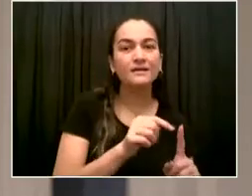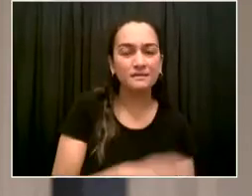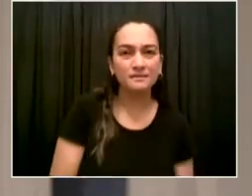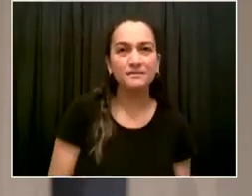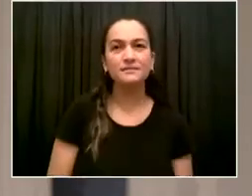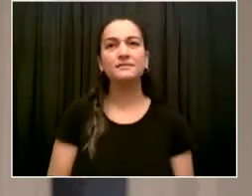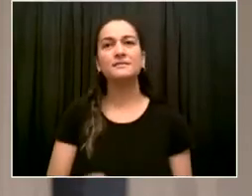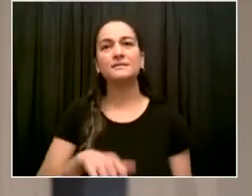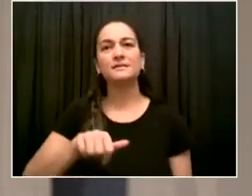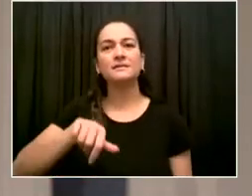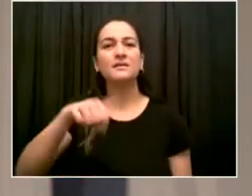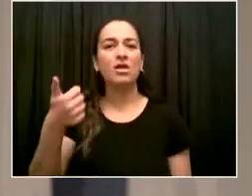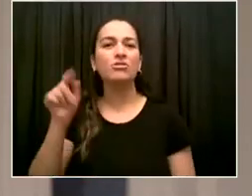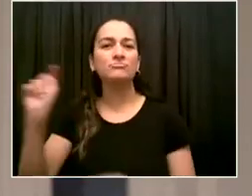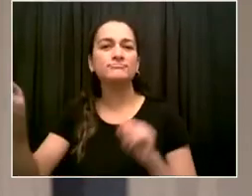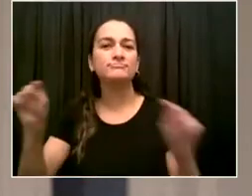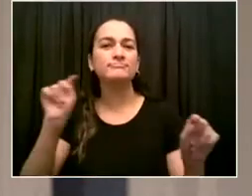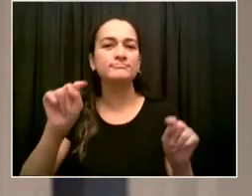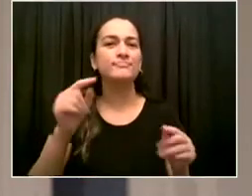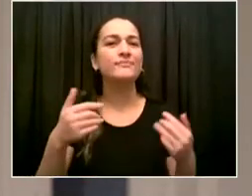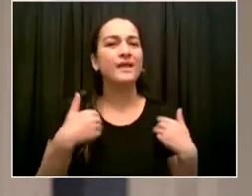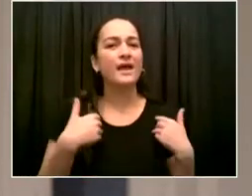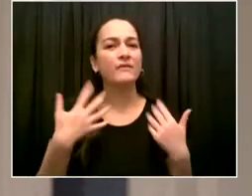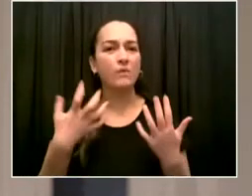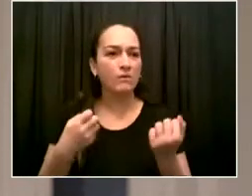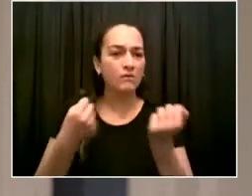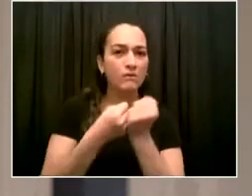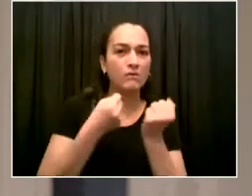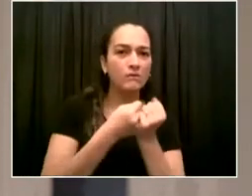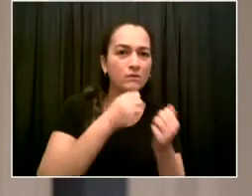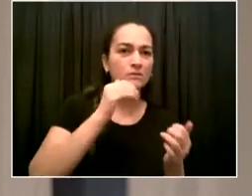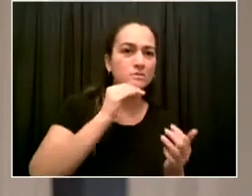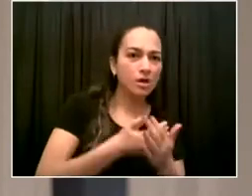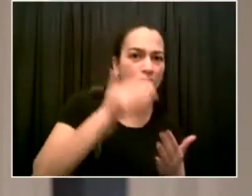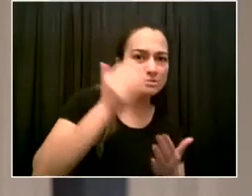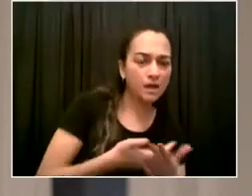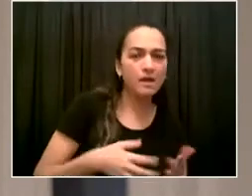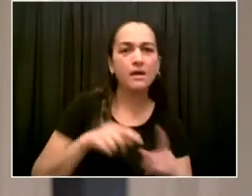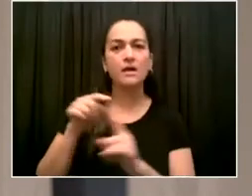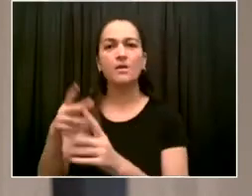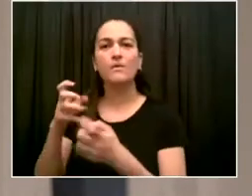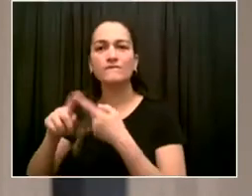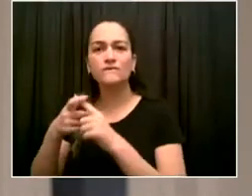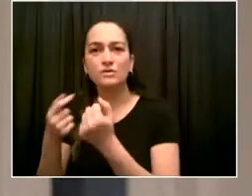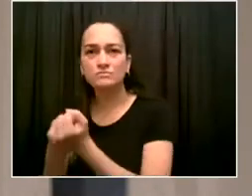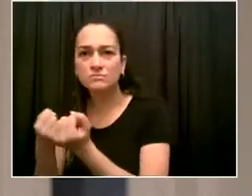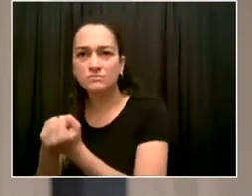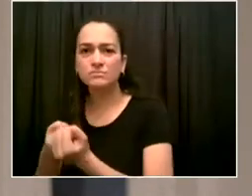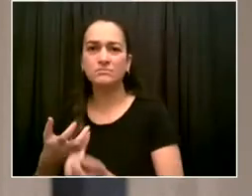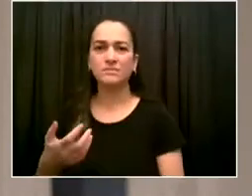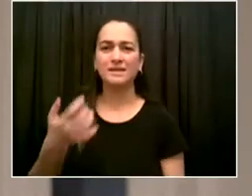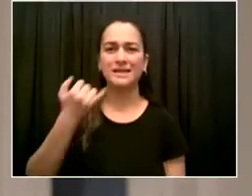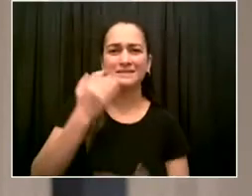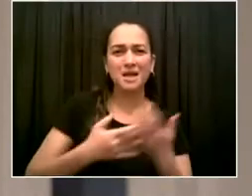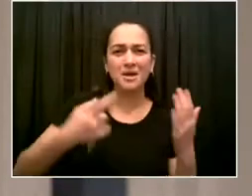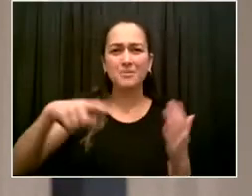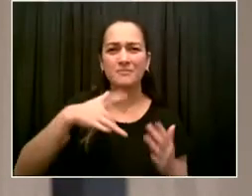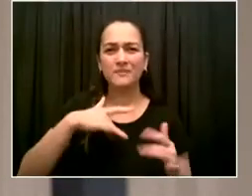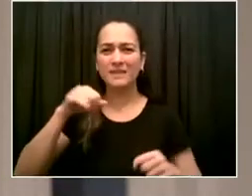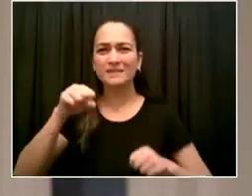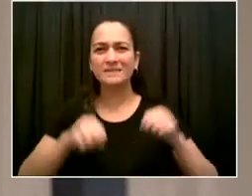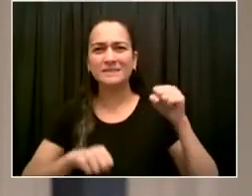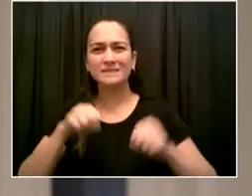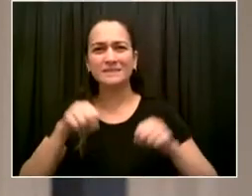was unable to find anyone she could talk to about him and about her own needs. These people, their